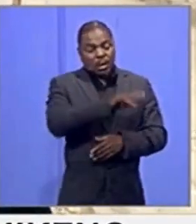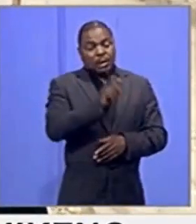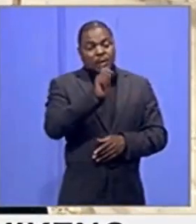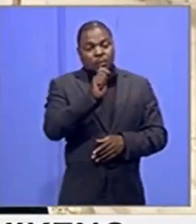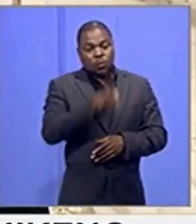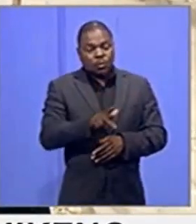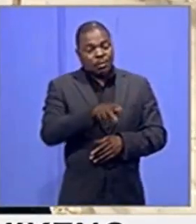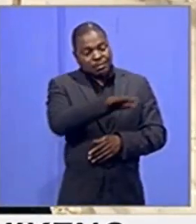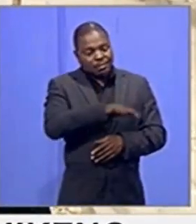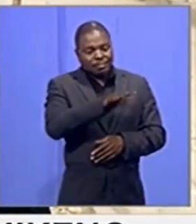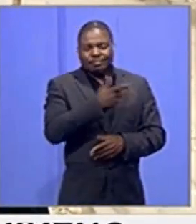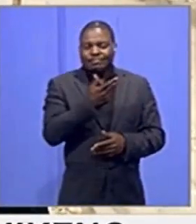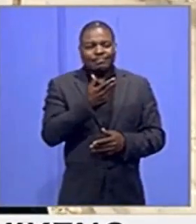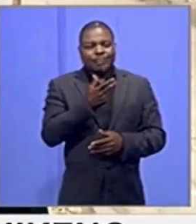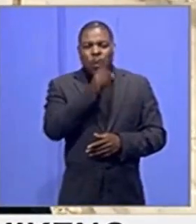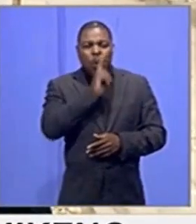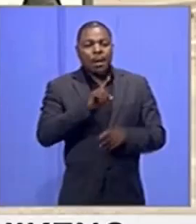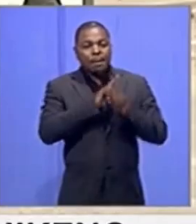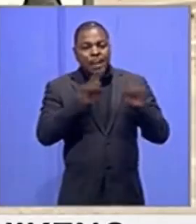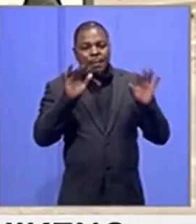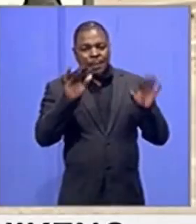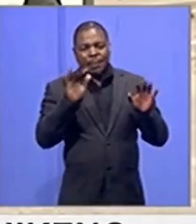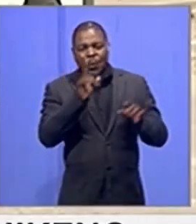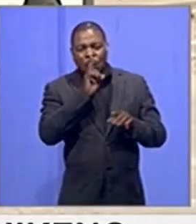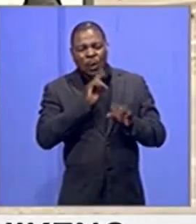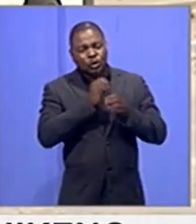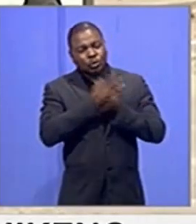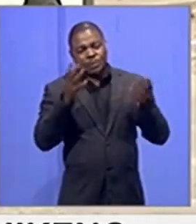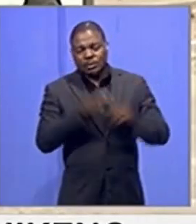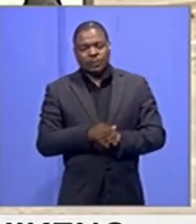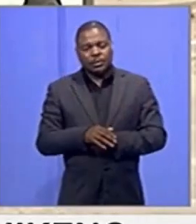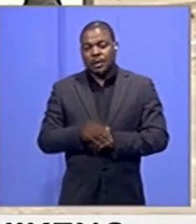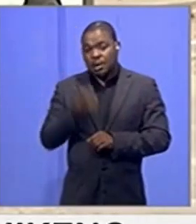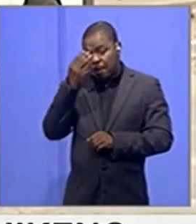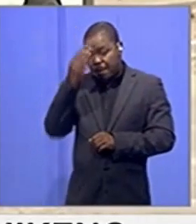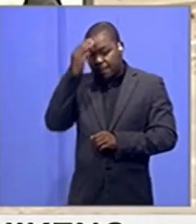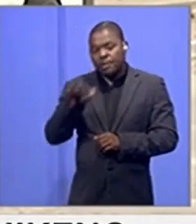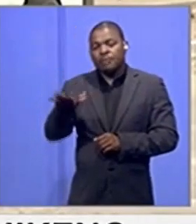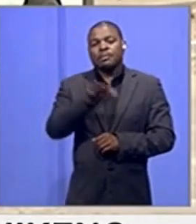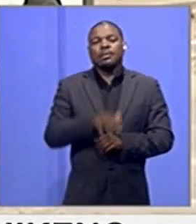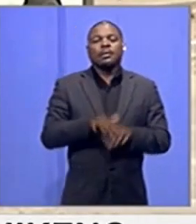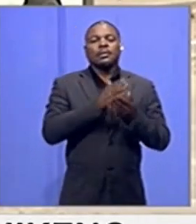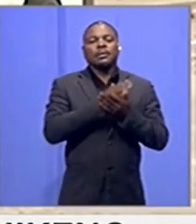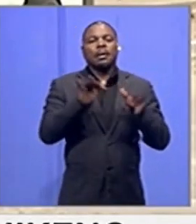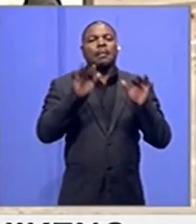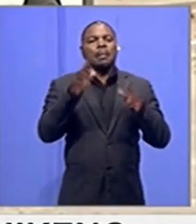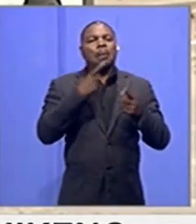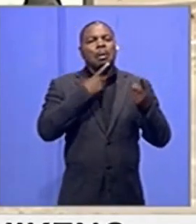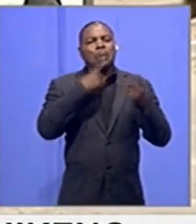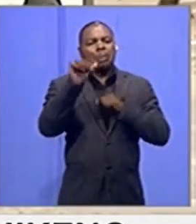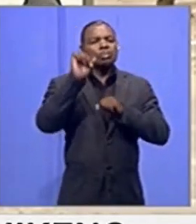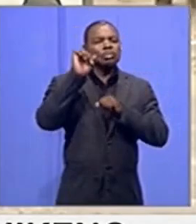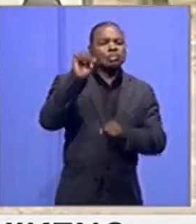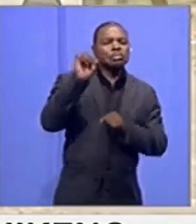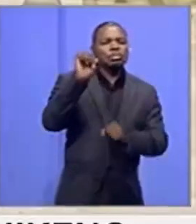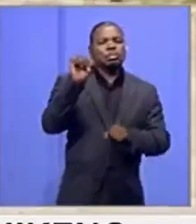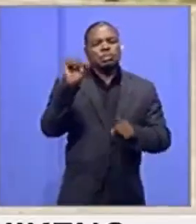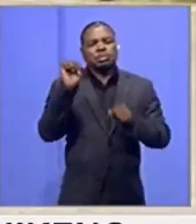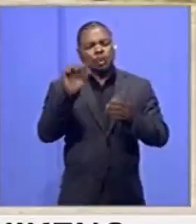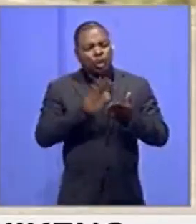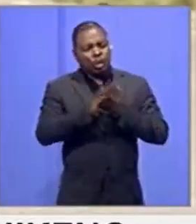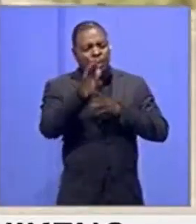mara ga se gore batho ba didimetse go le go kalo fela mahikeng teng batho ba neng ba ipelaetsa ba bakile merusu mme